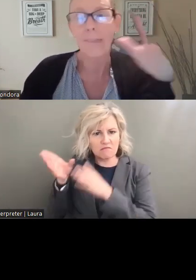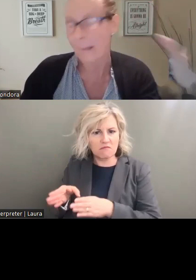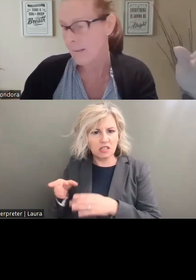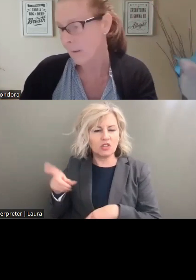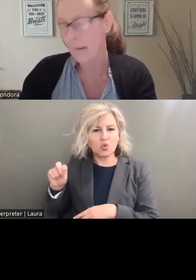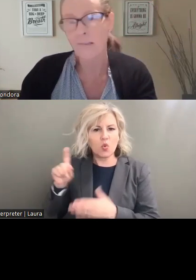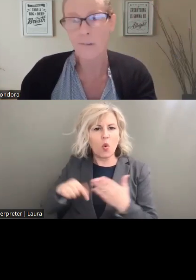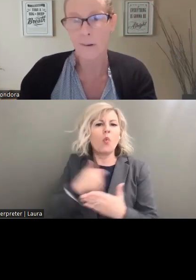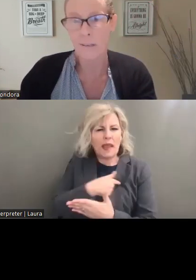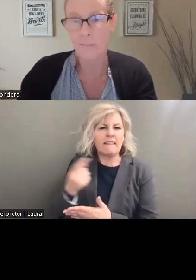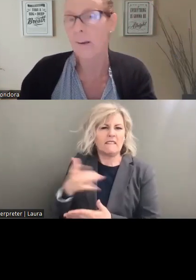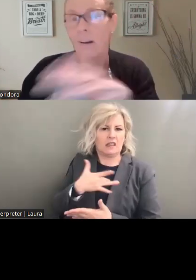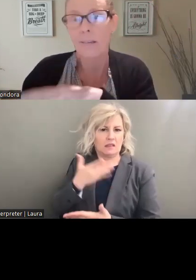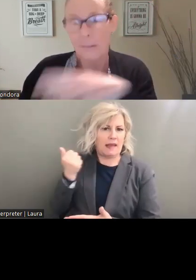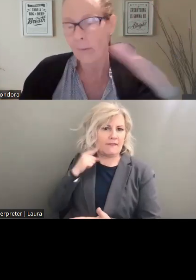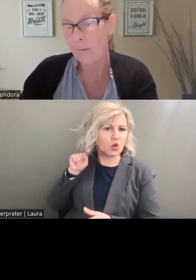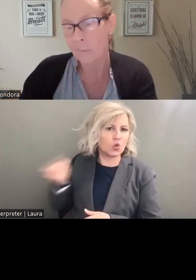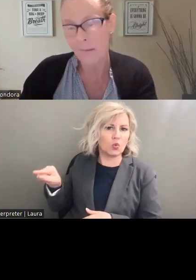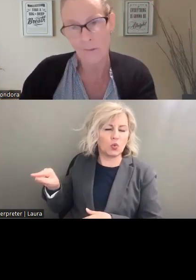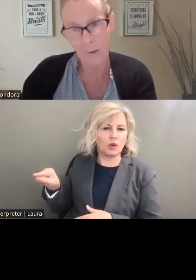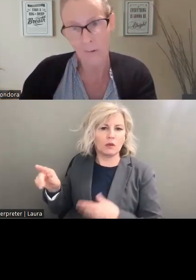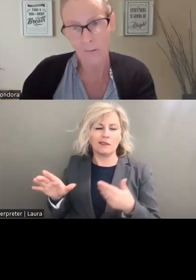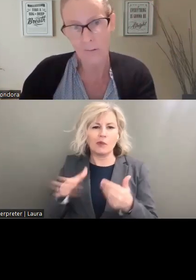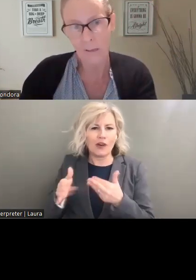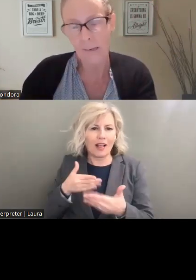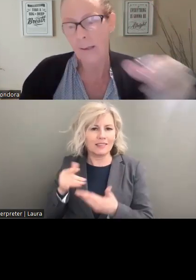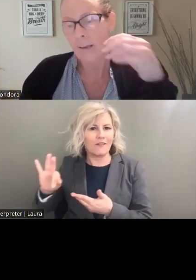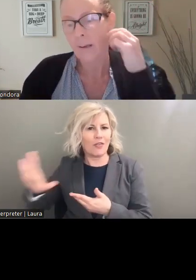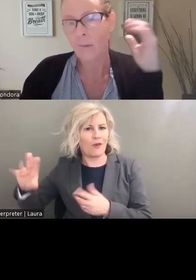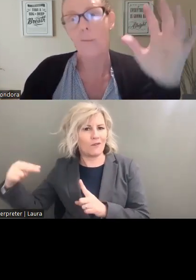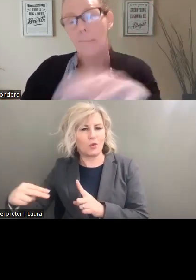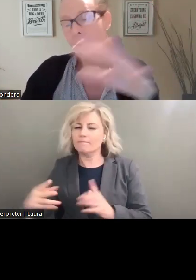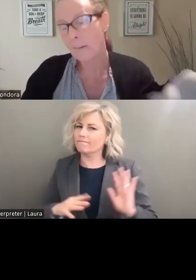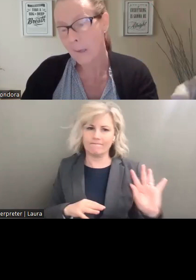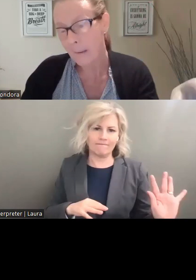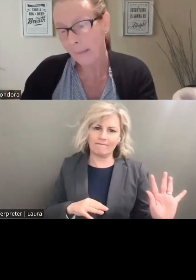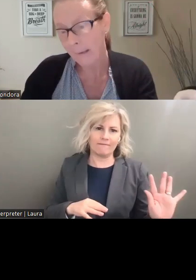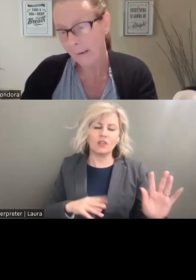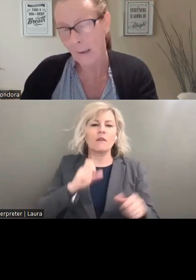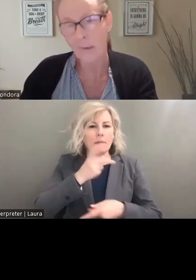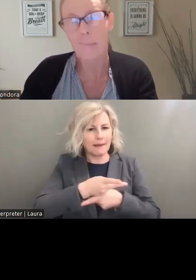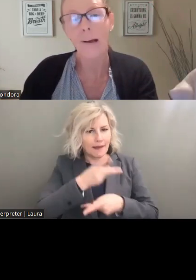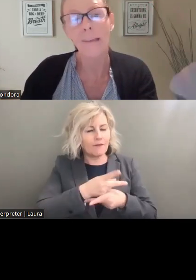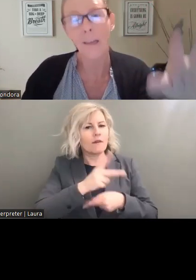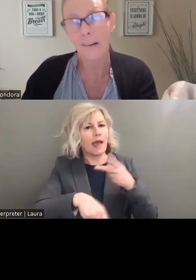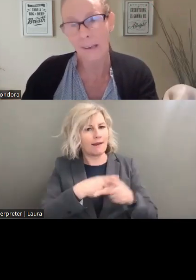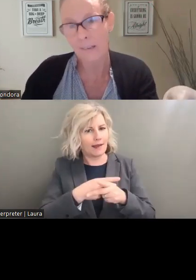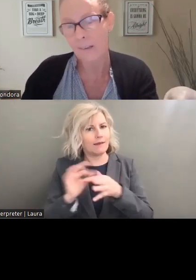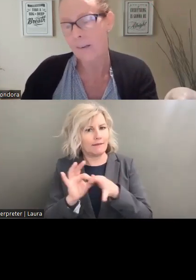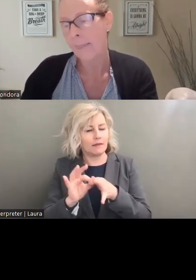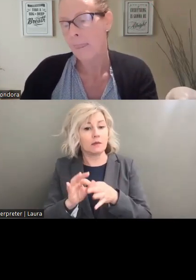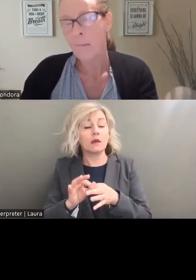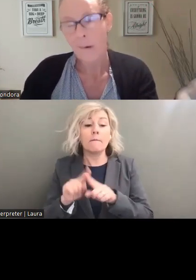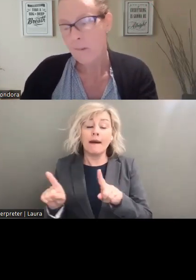what we think is in their best interest, regardless of the loved one's view, okay? So we want to be careful about that dynamic. But on the other